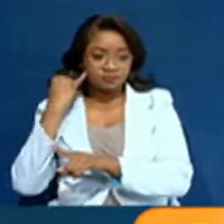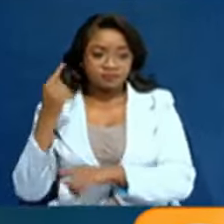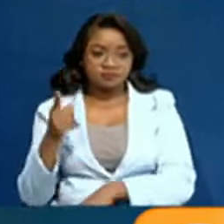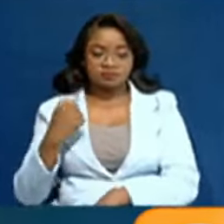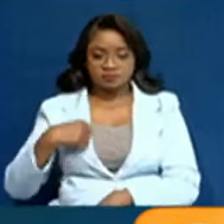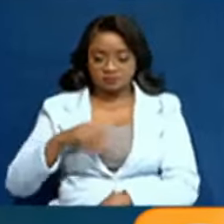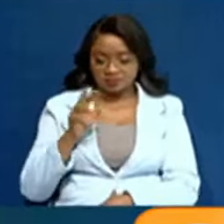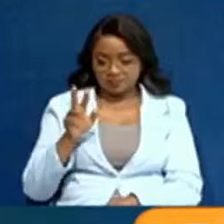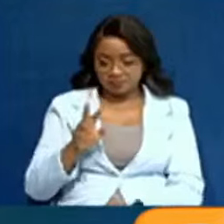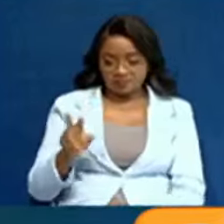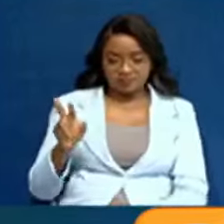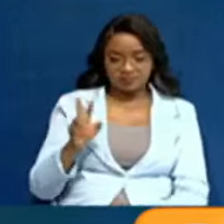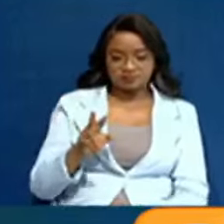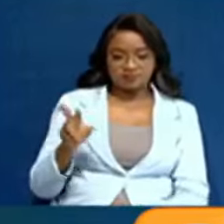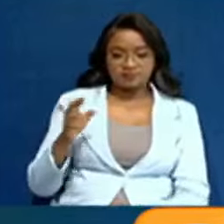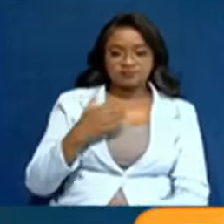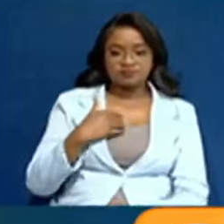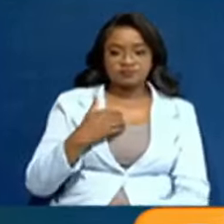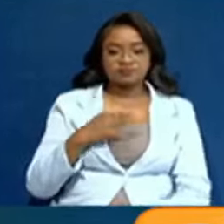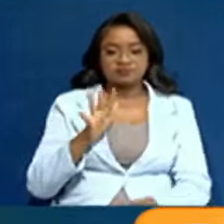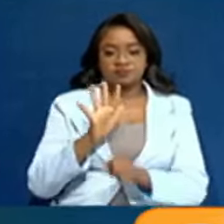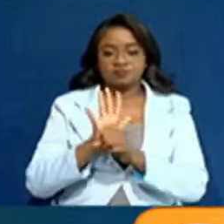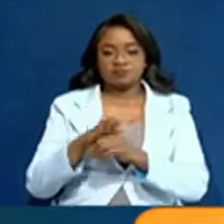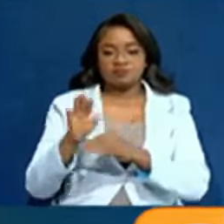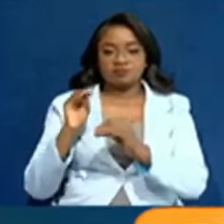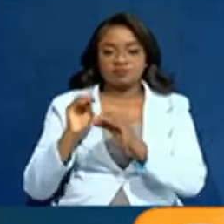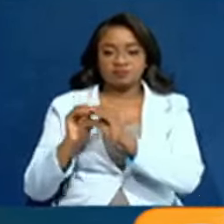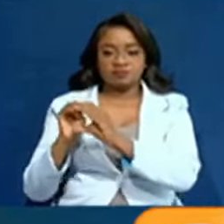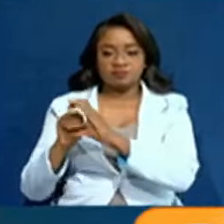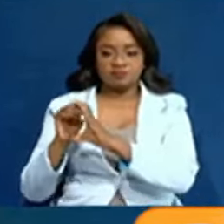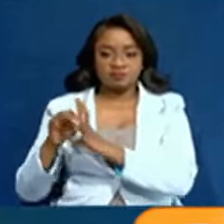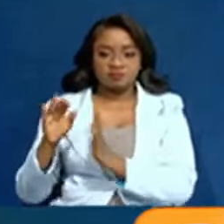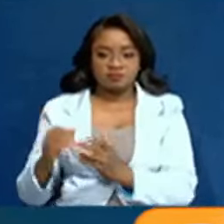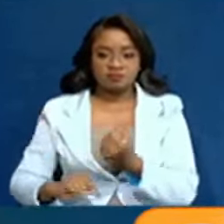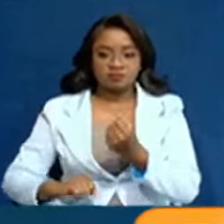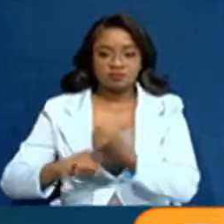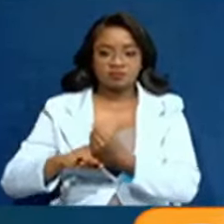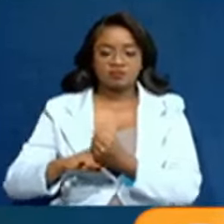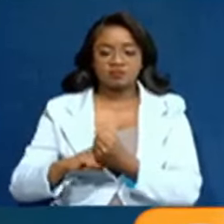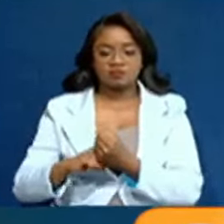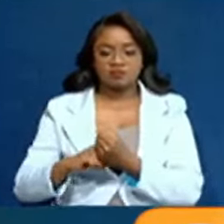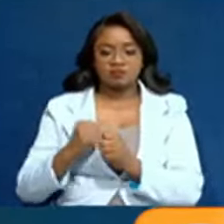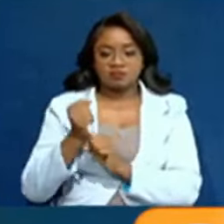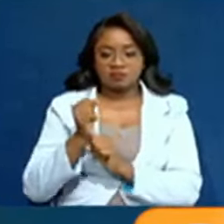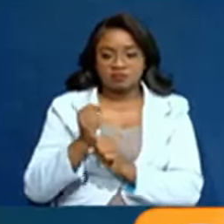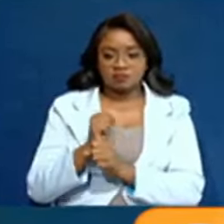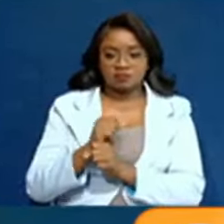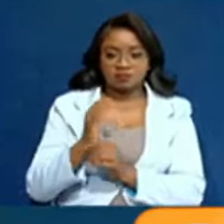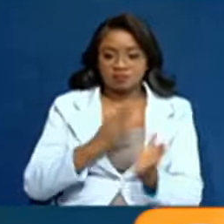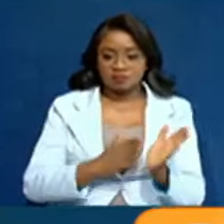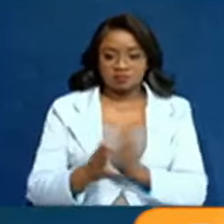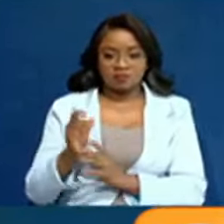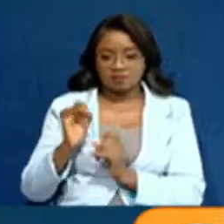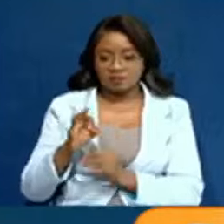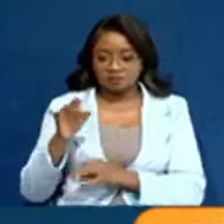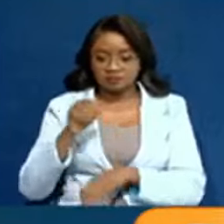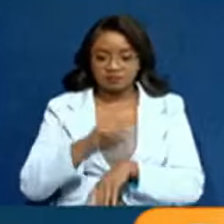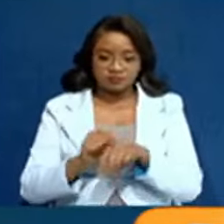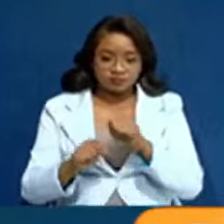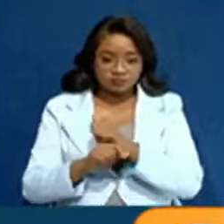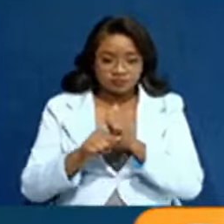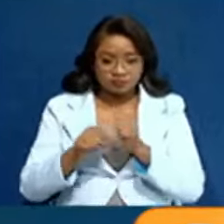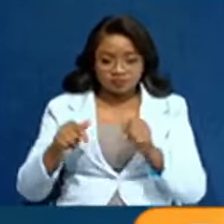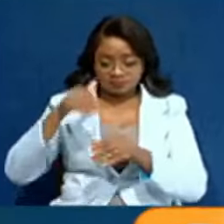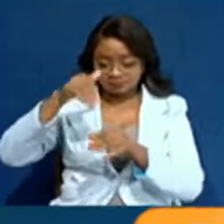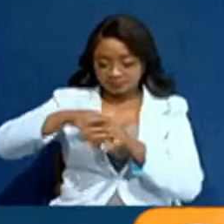we've seen quite a lot of investment going into trying to organize infrastructure as it is, especially in the